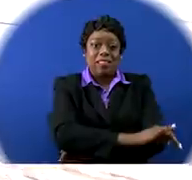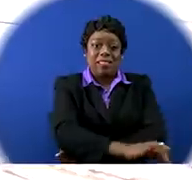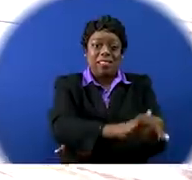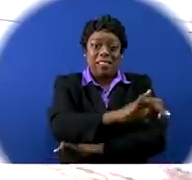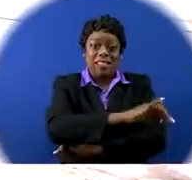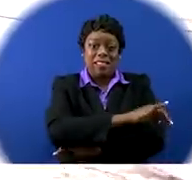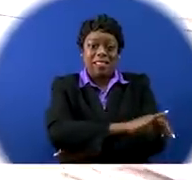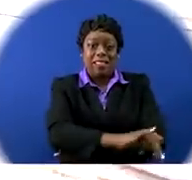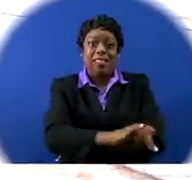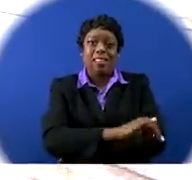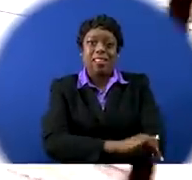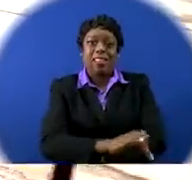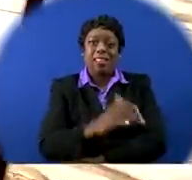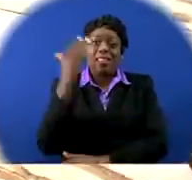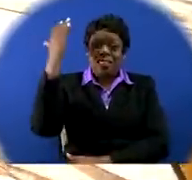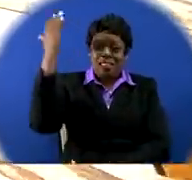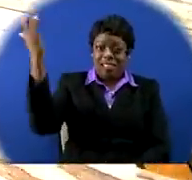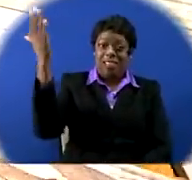the same,